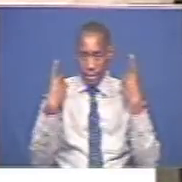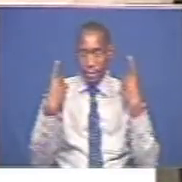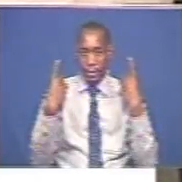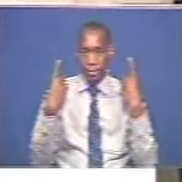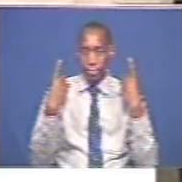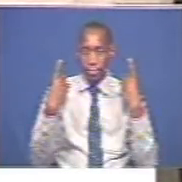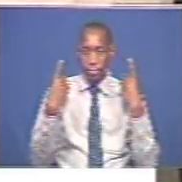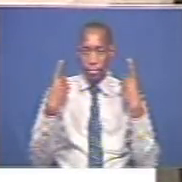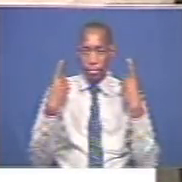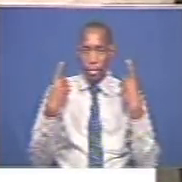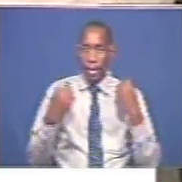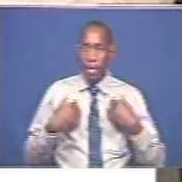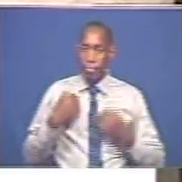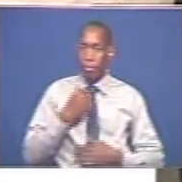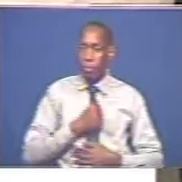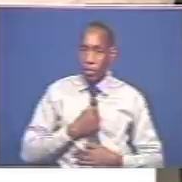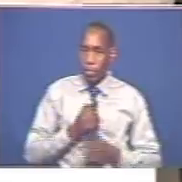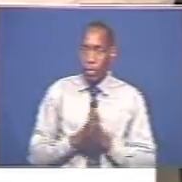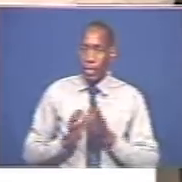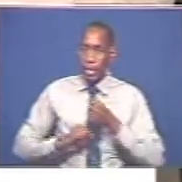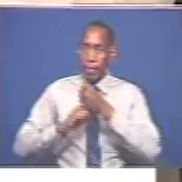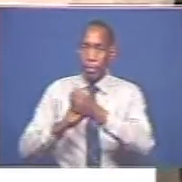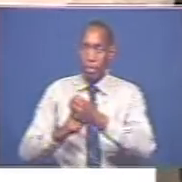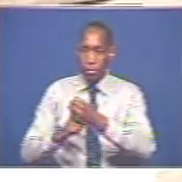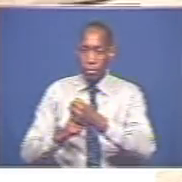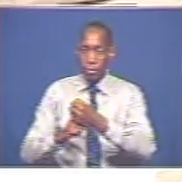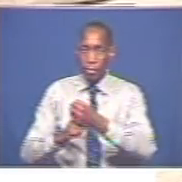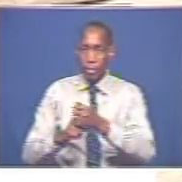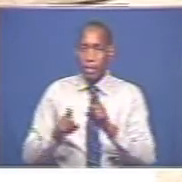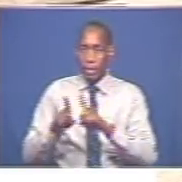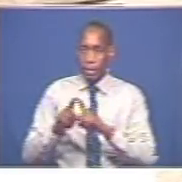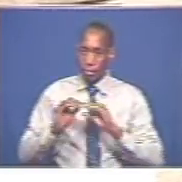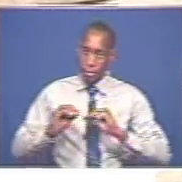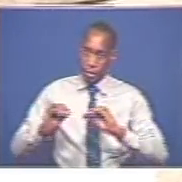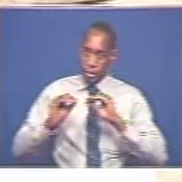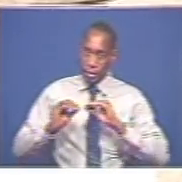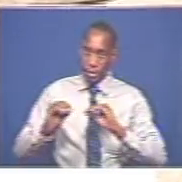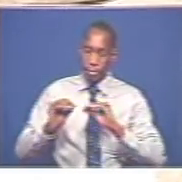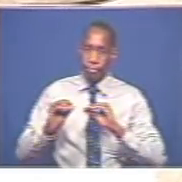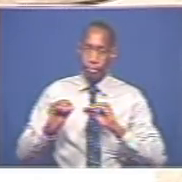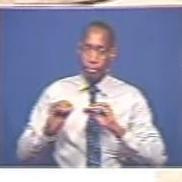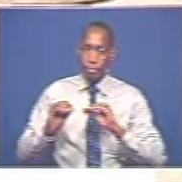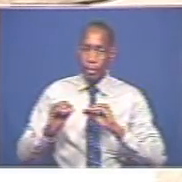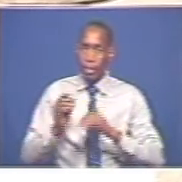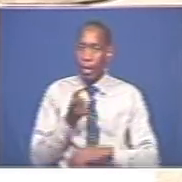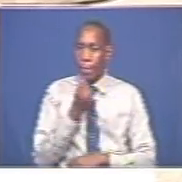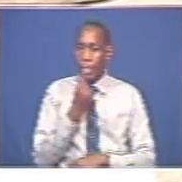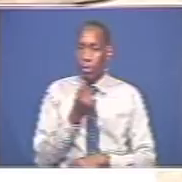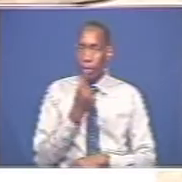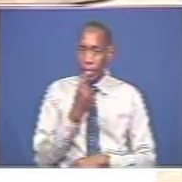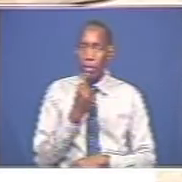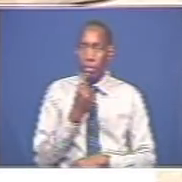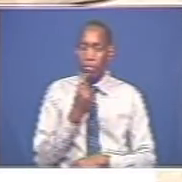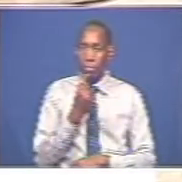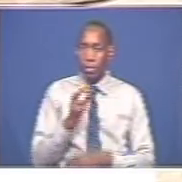to give that empathy, to give that support, and even to psychoeducate the patient for medical adherence. Mm-hmm. So these